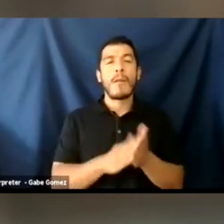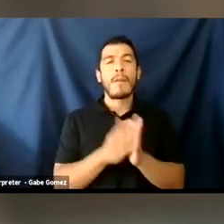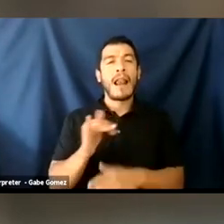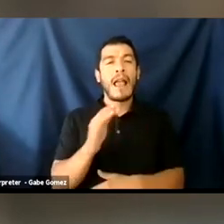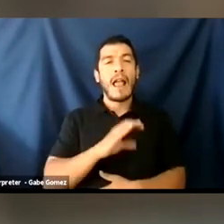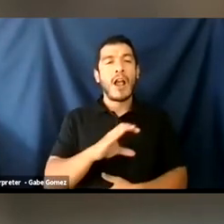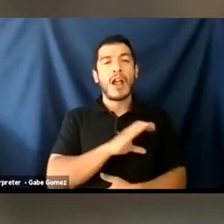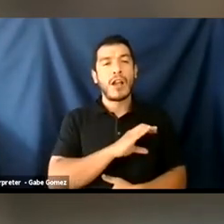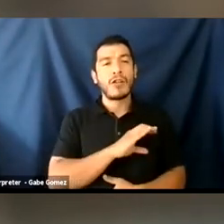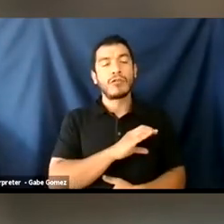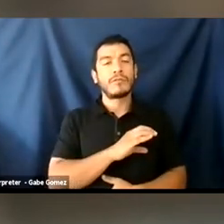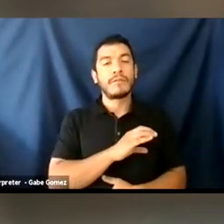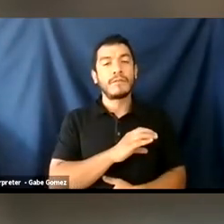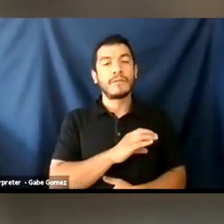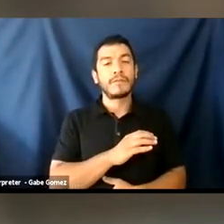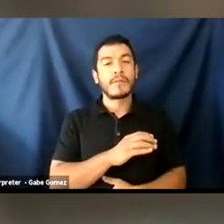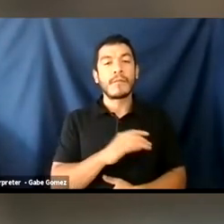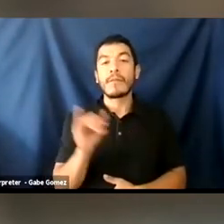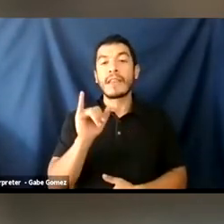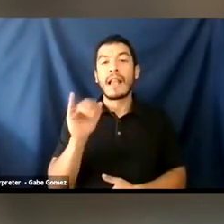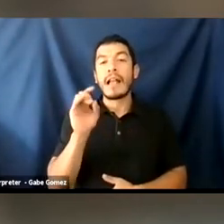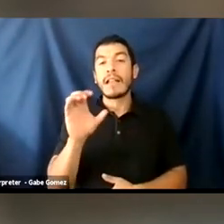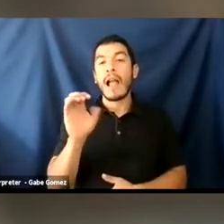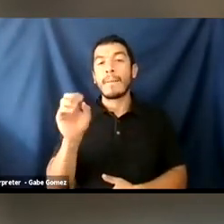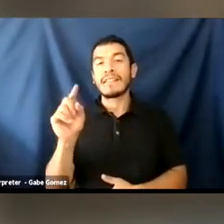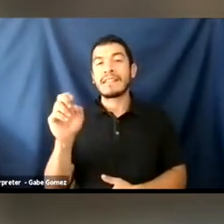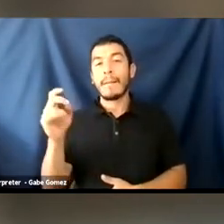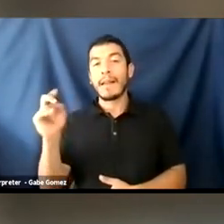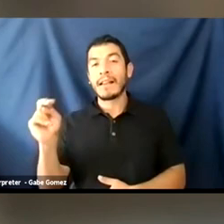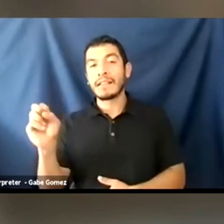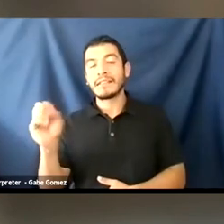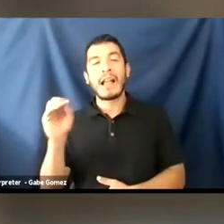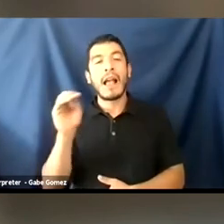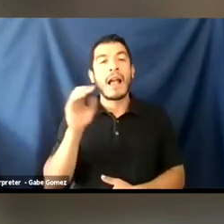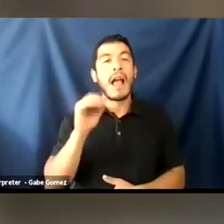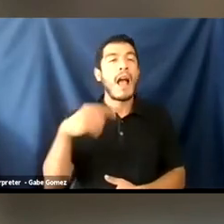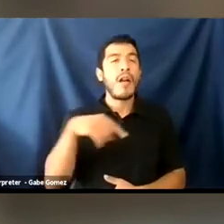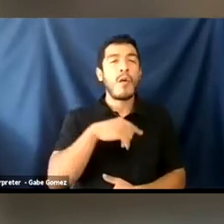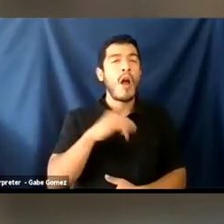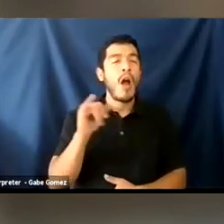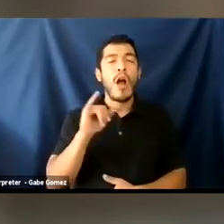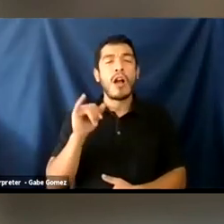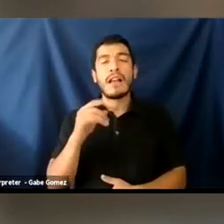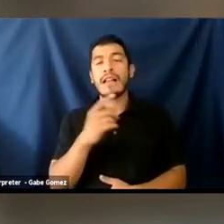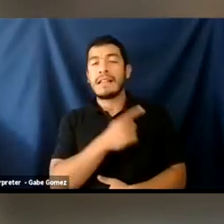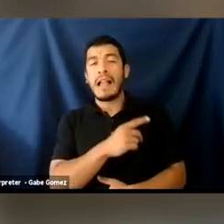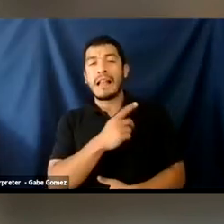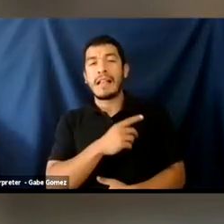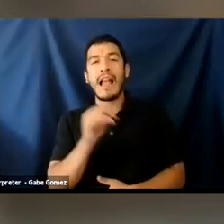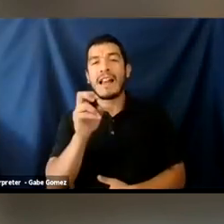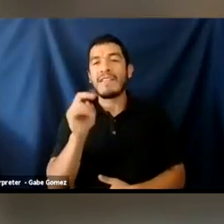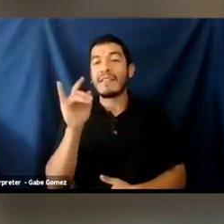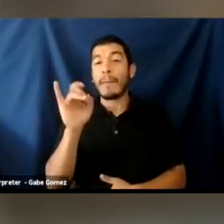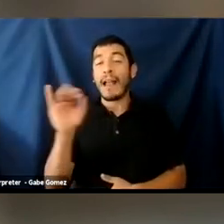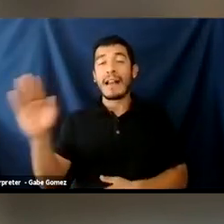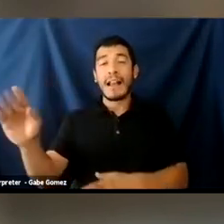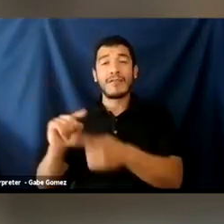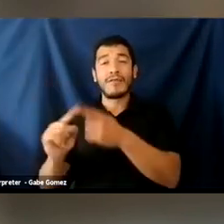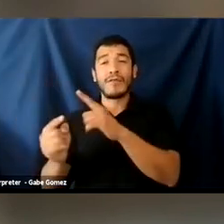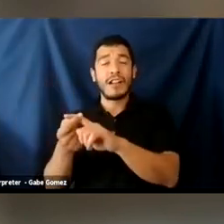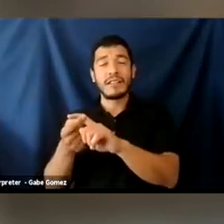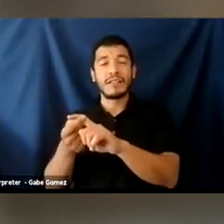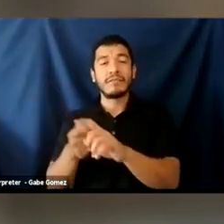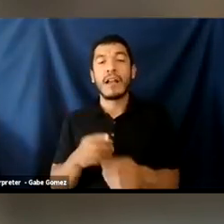characters. Like Doc McStuffins and Mirror Royal Detective, and even Spidey and his friends.